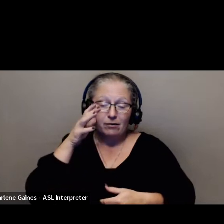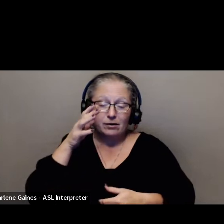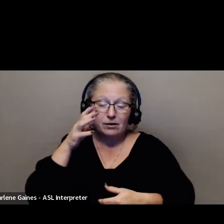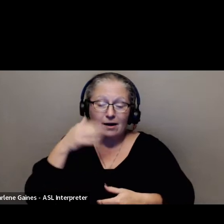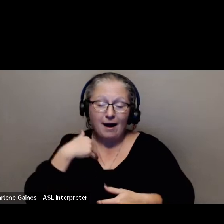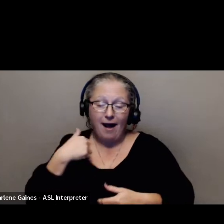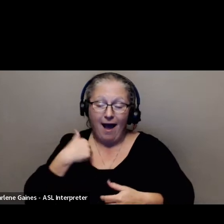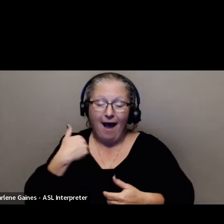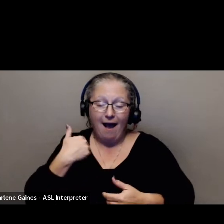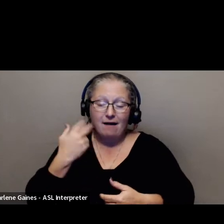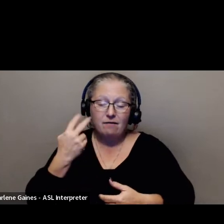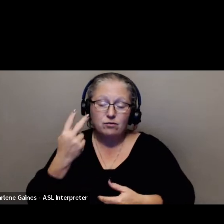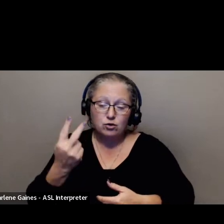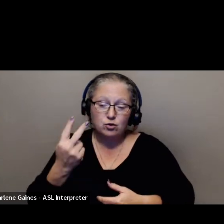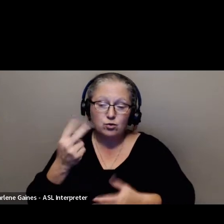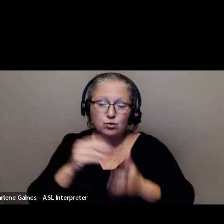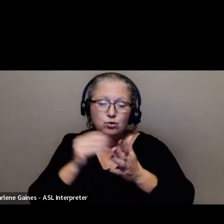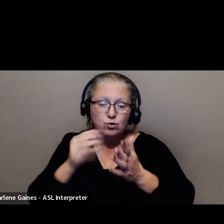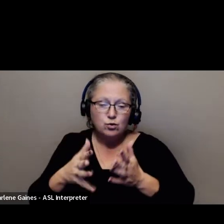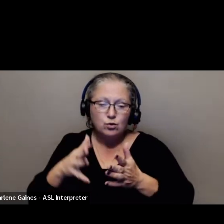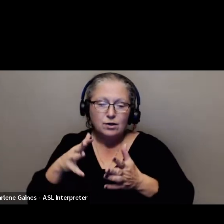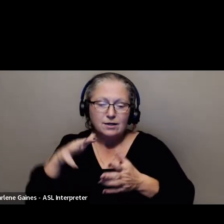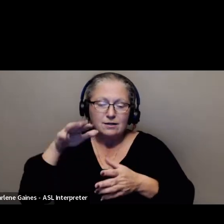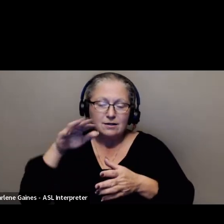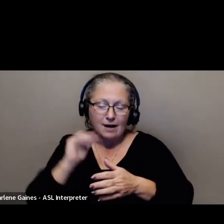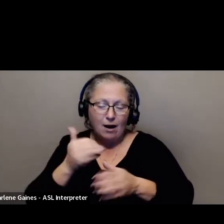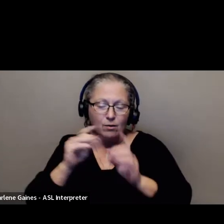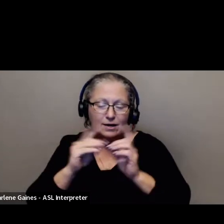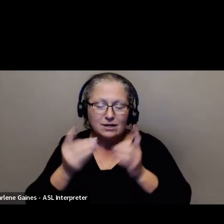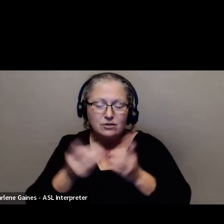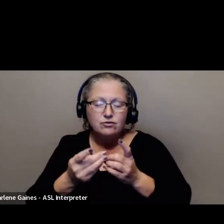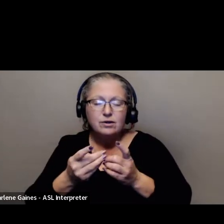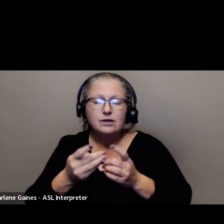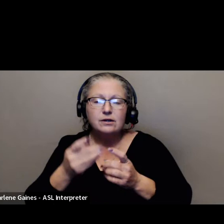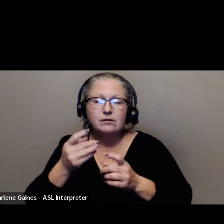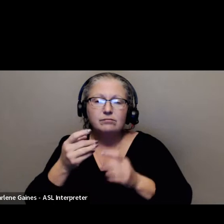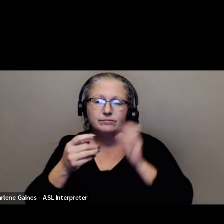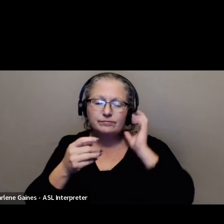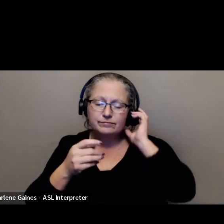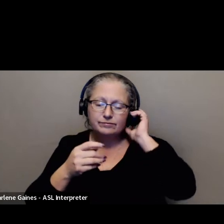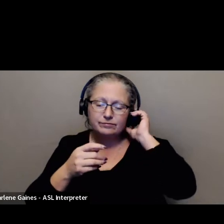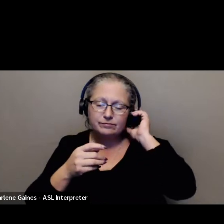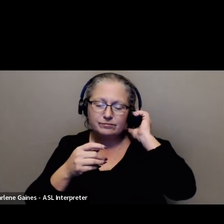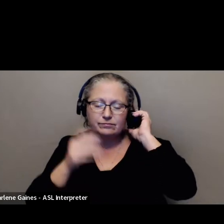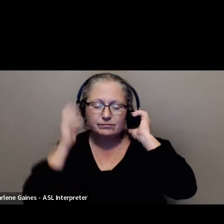2 students in the district that